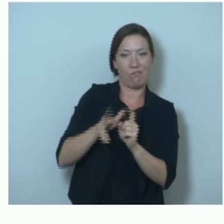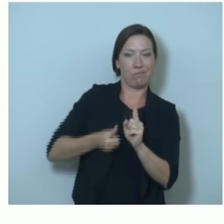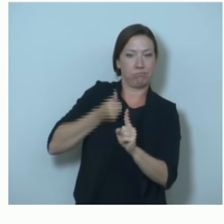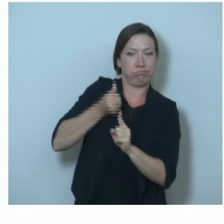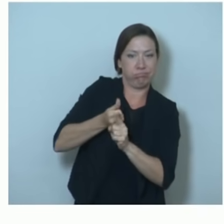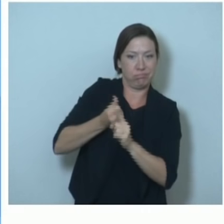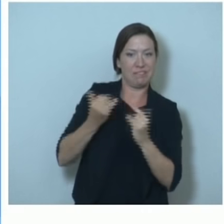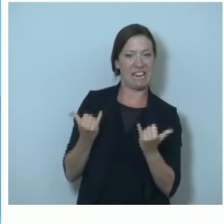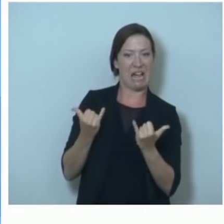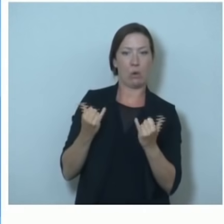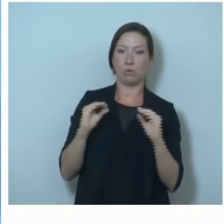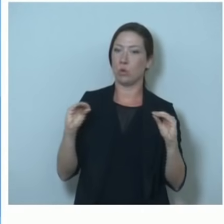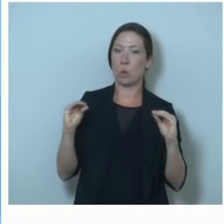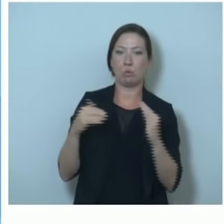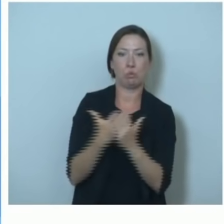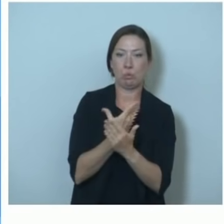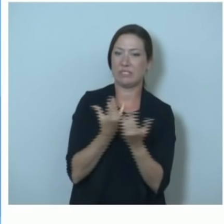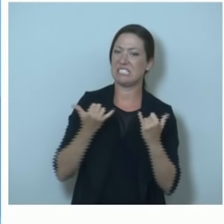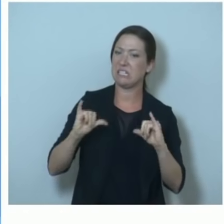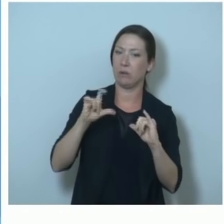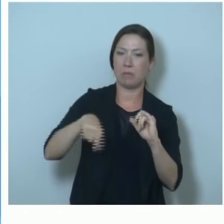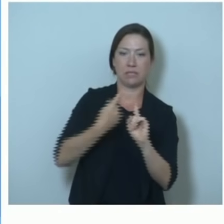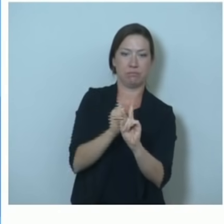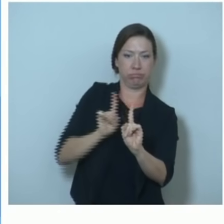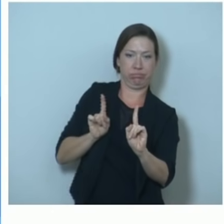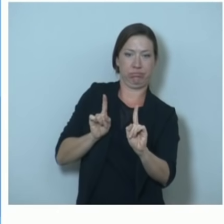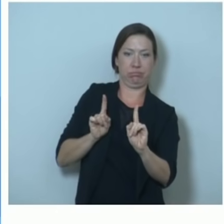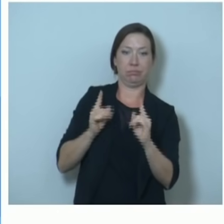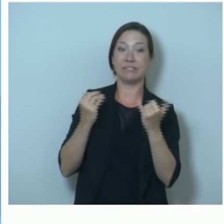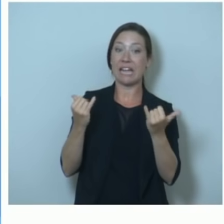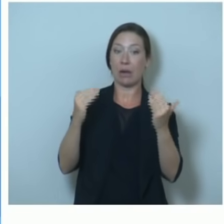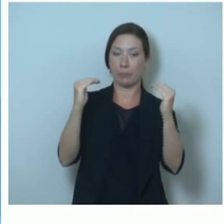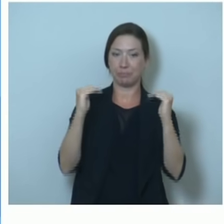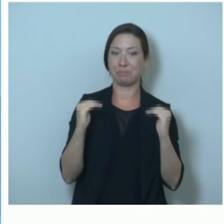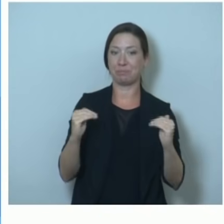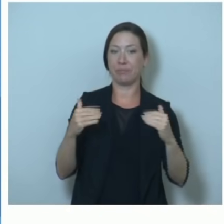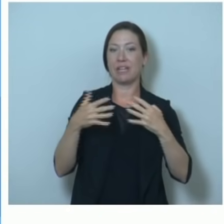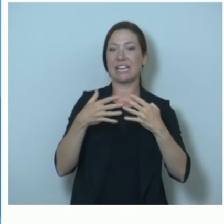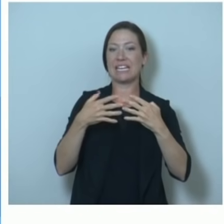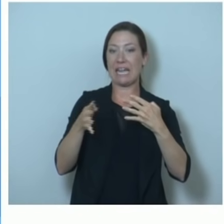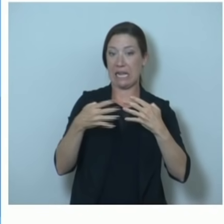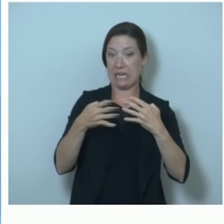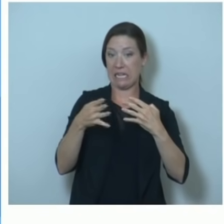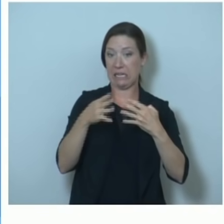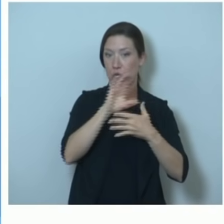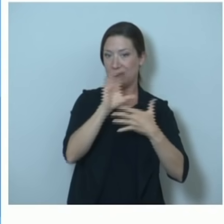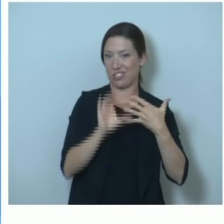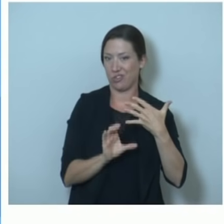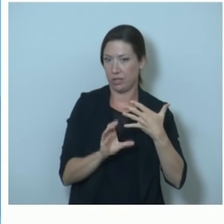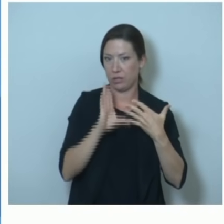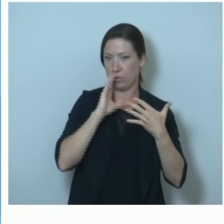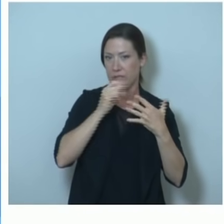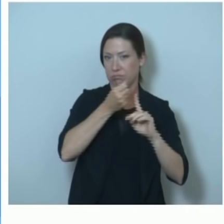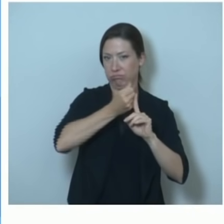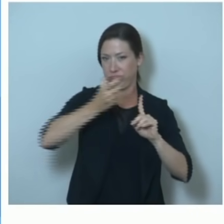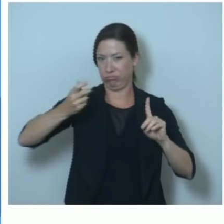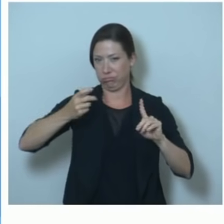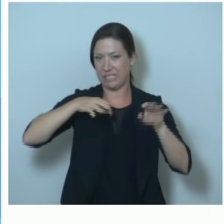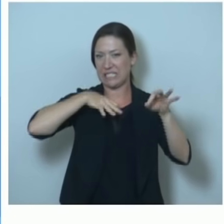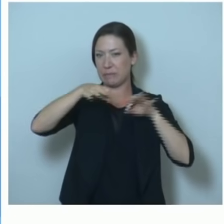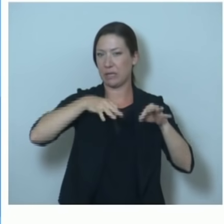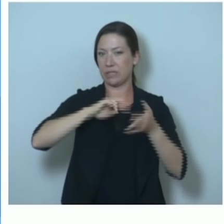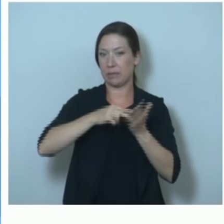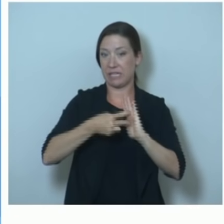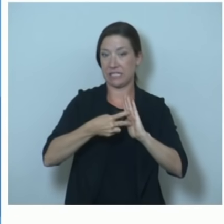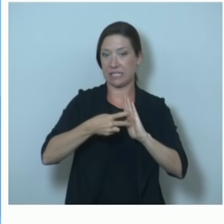to the gating criteria, and if this is your first time tuning in, let me just walk through what this means. So gating, it's like a